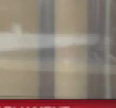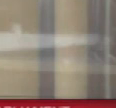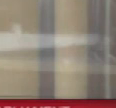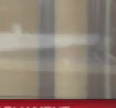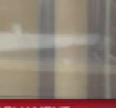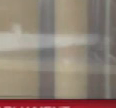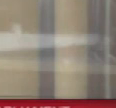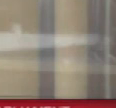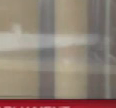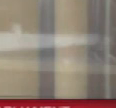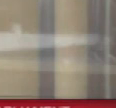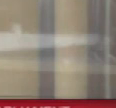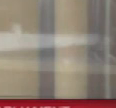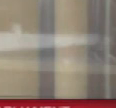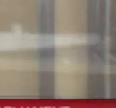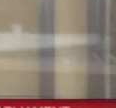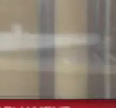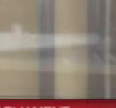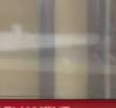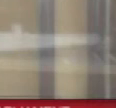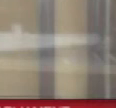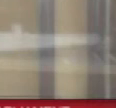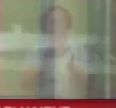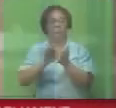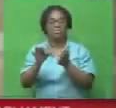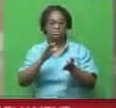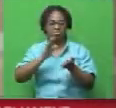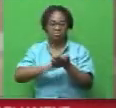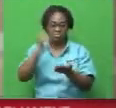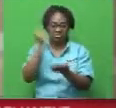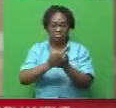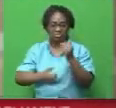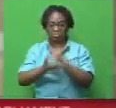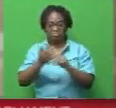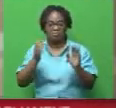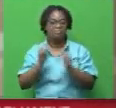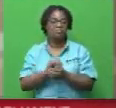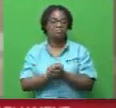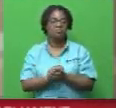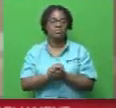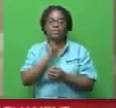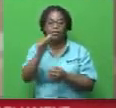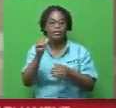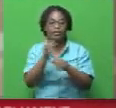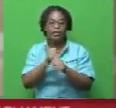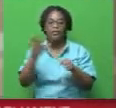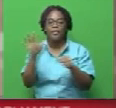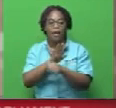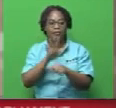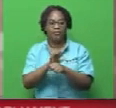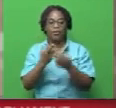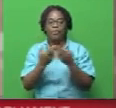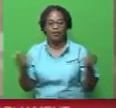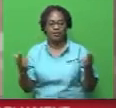independent office, is being trampled on, starved of much-needed resources. It is part of an overall trend of